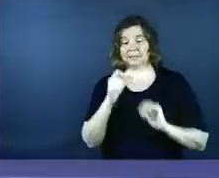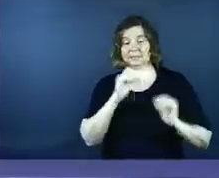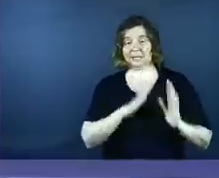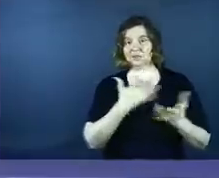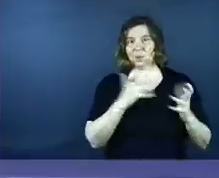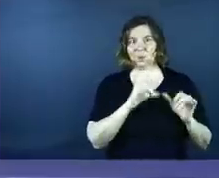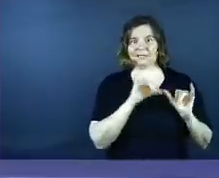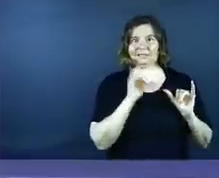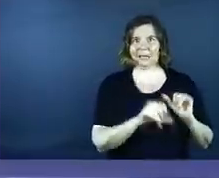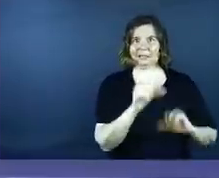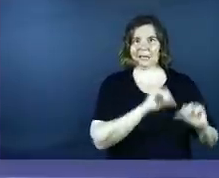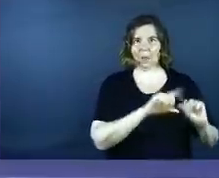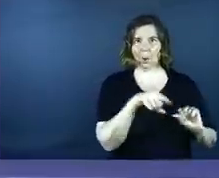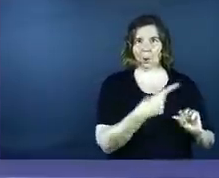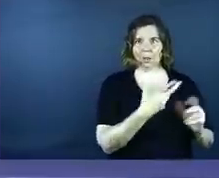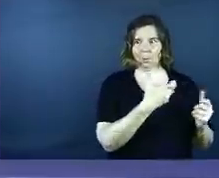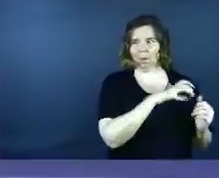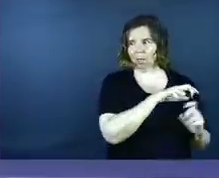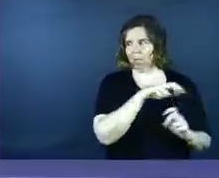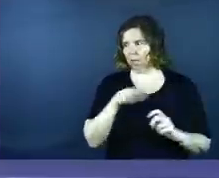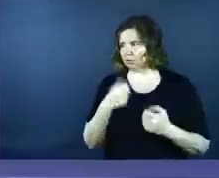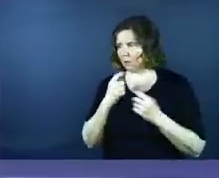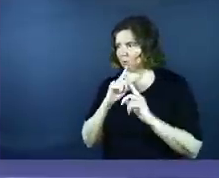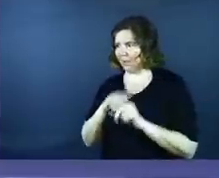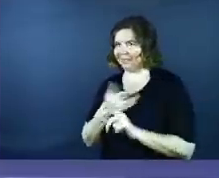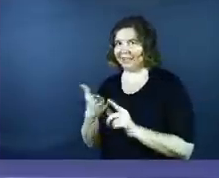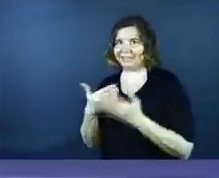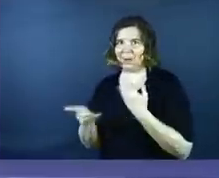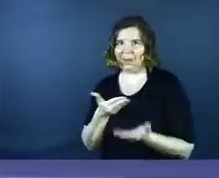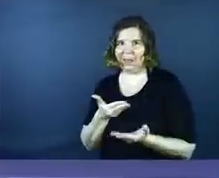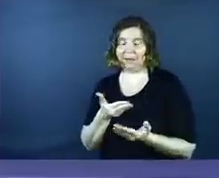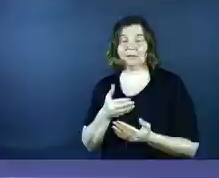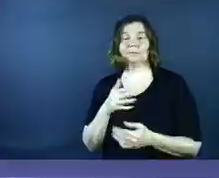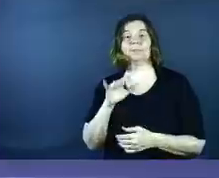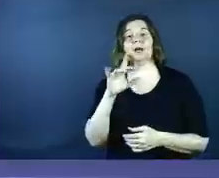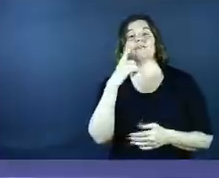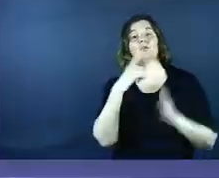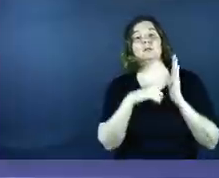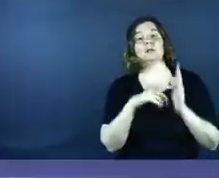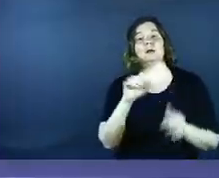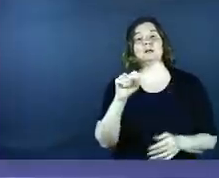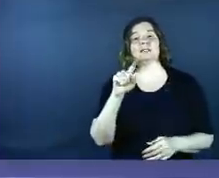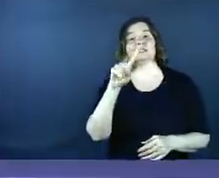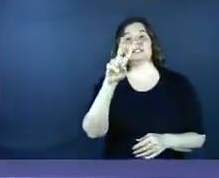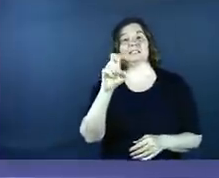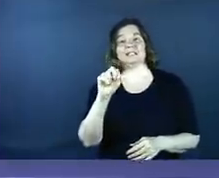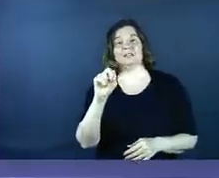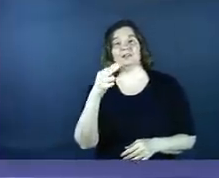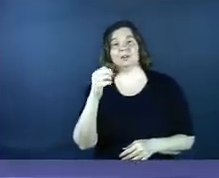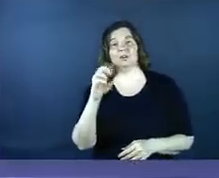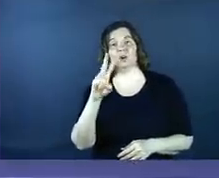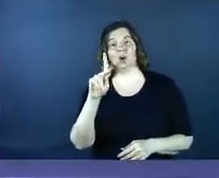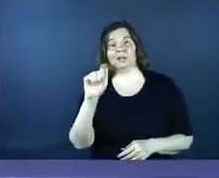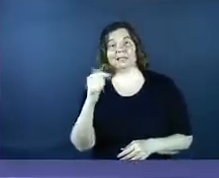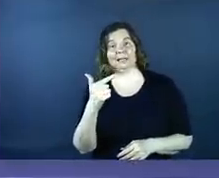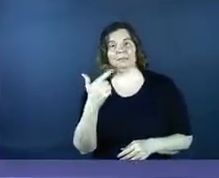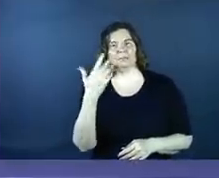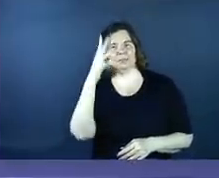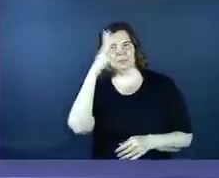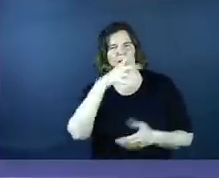don't want to stay in their lane, and they try to answer those things anyway. Stephen Hawking was known for this.